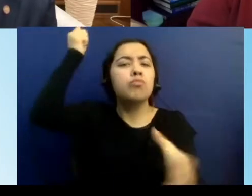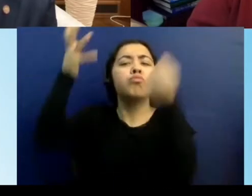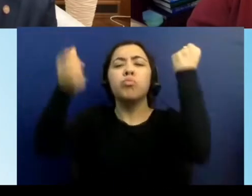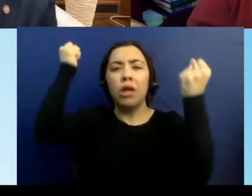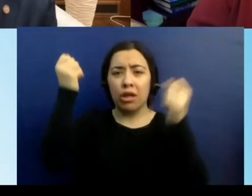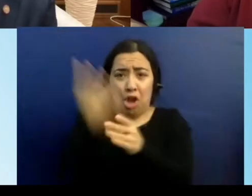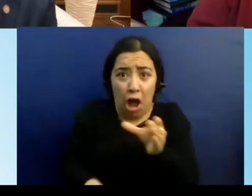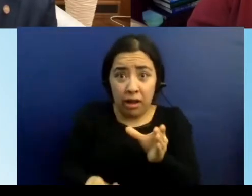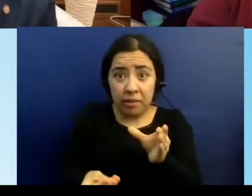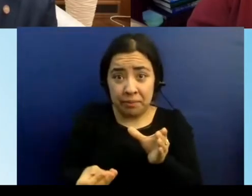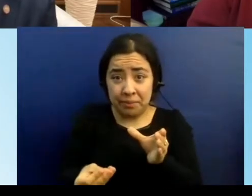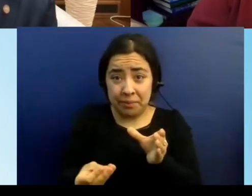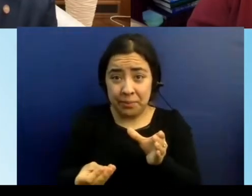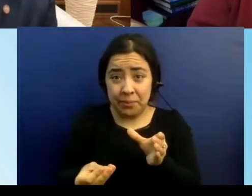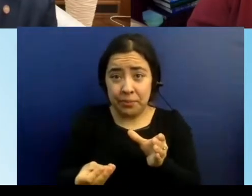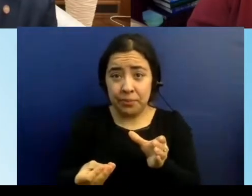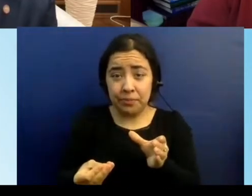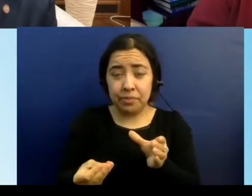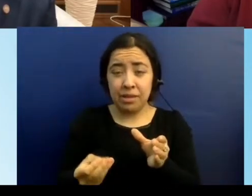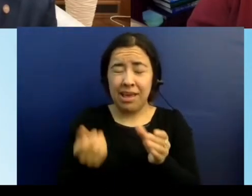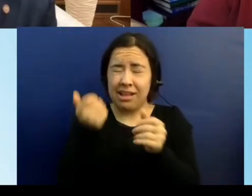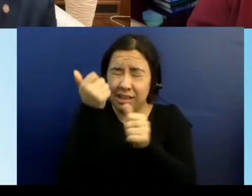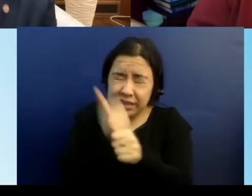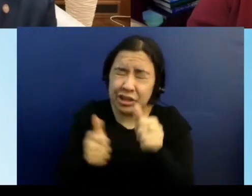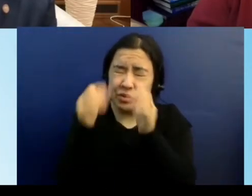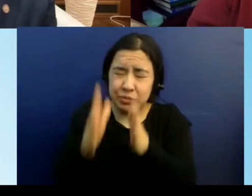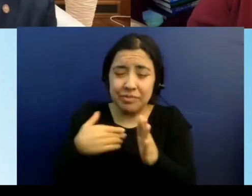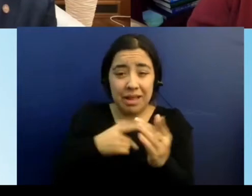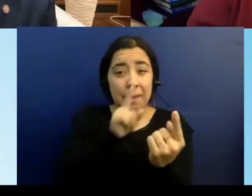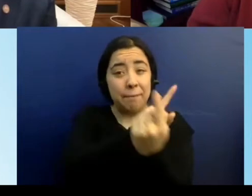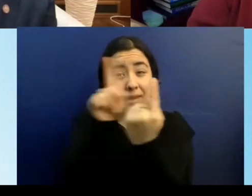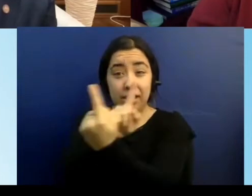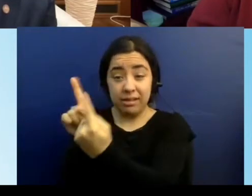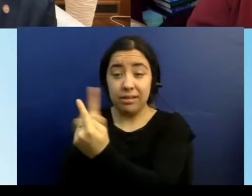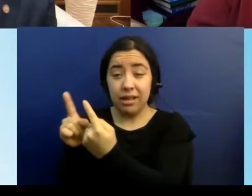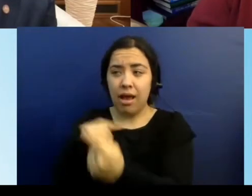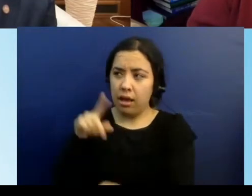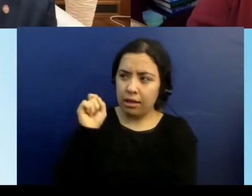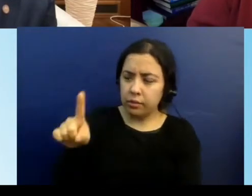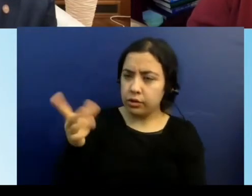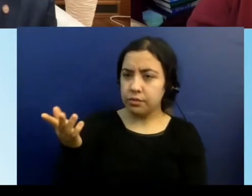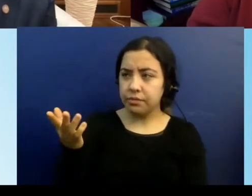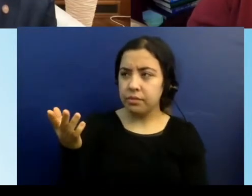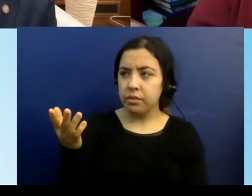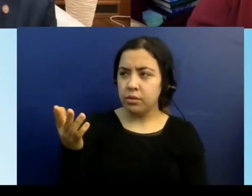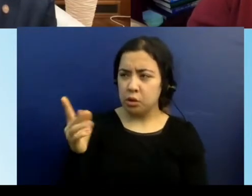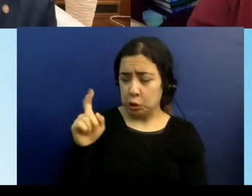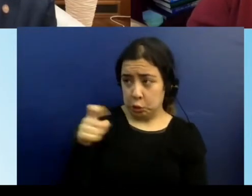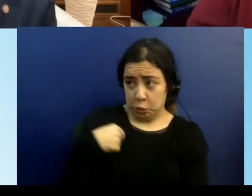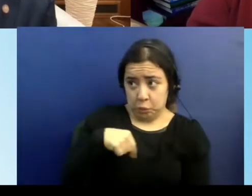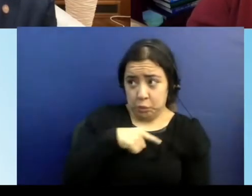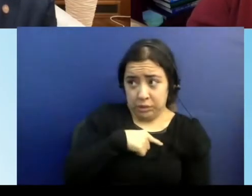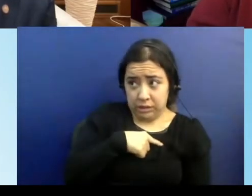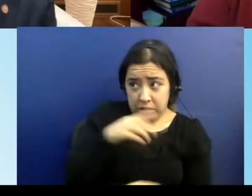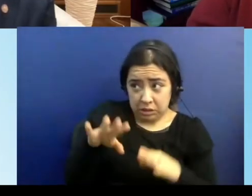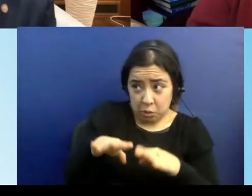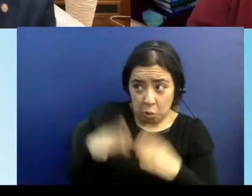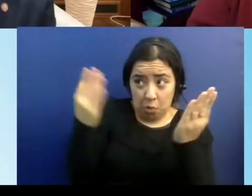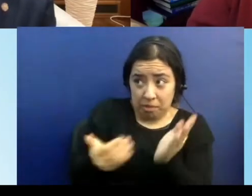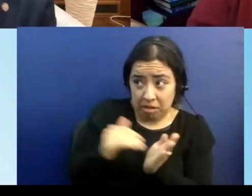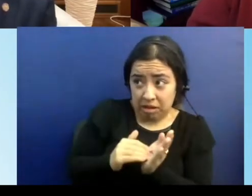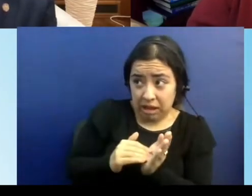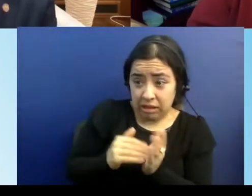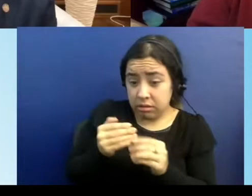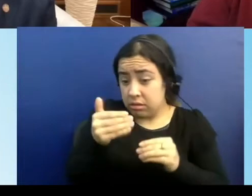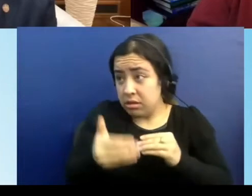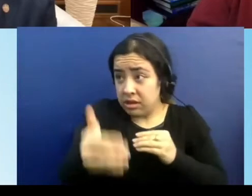person that I met, I asked the question, you know, should we reopen in 2 days'